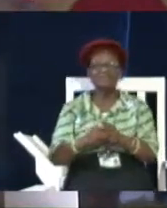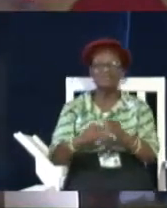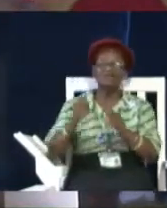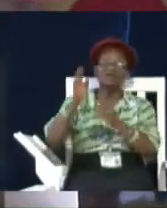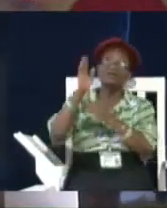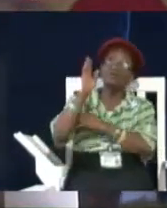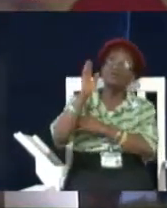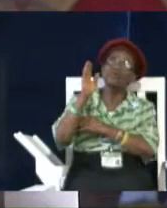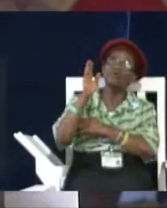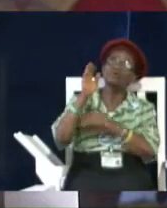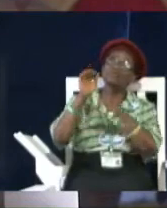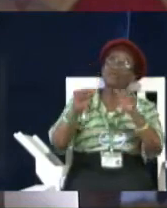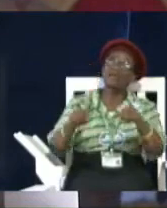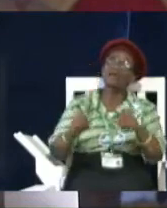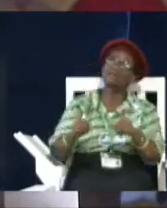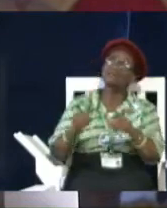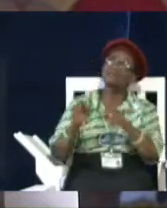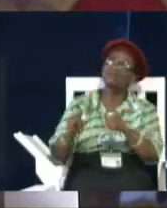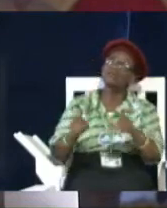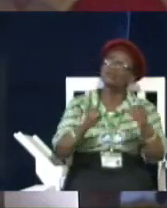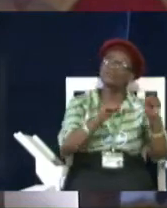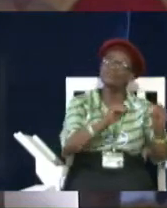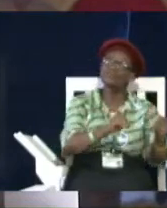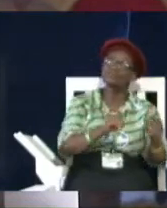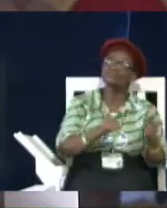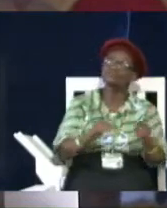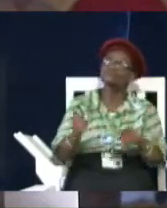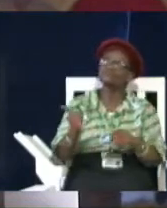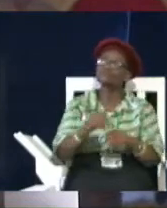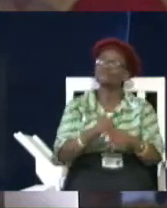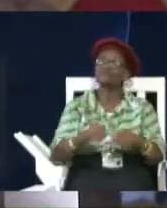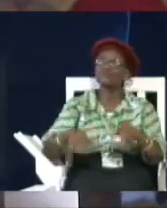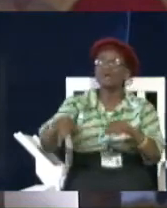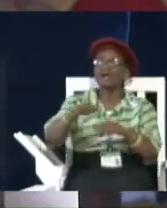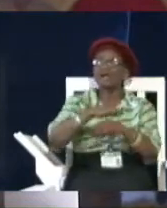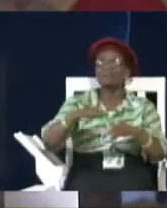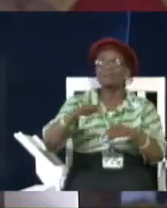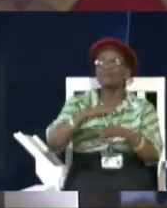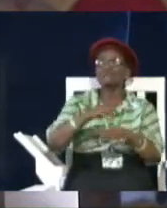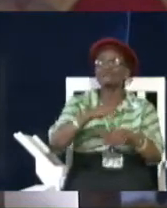God can place you above all your peers.